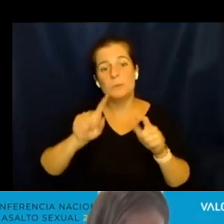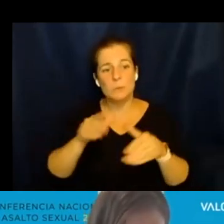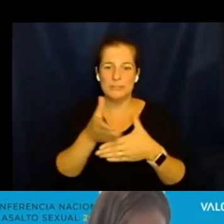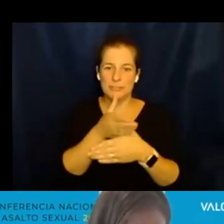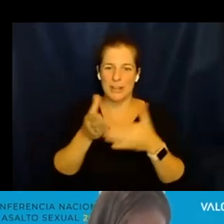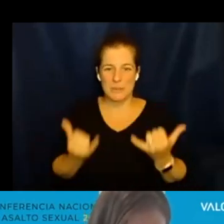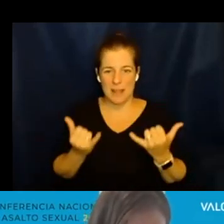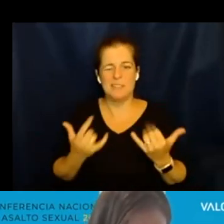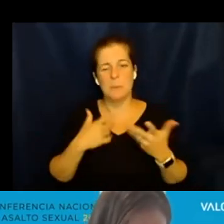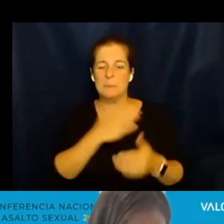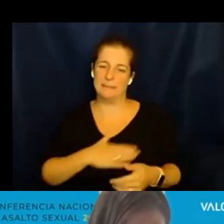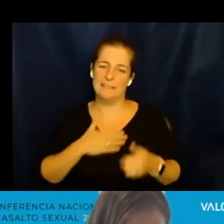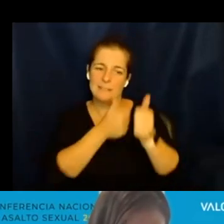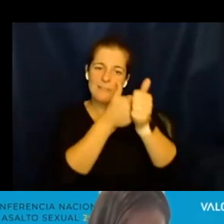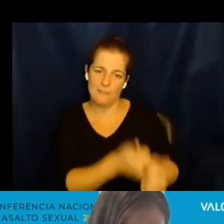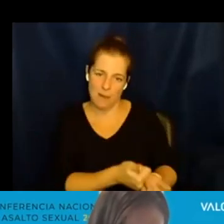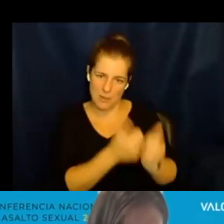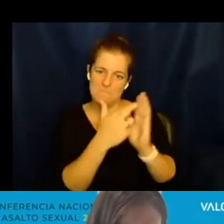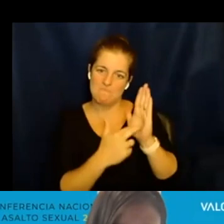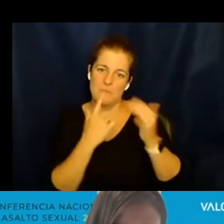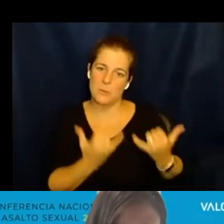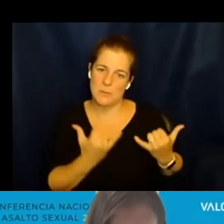follow these community guidelines for today's meeting.